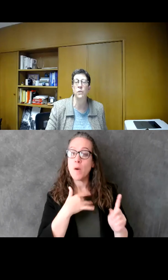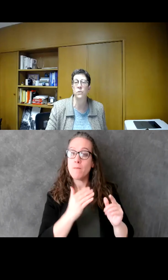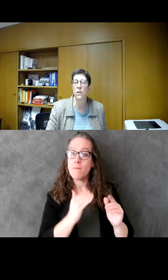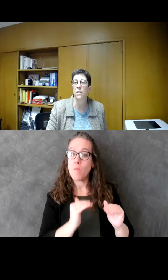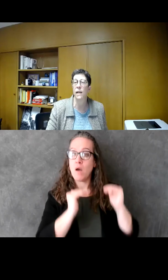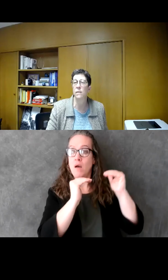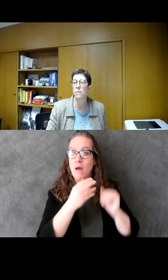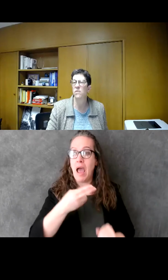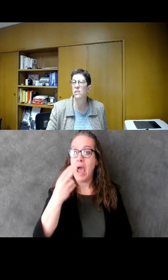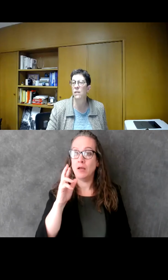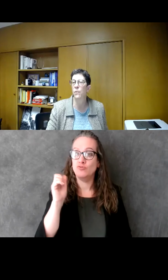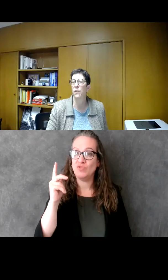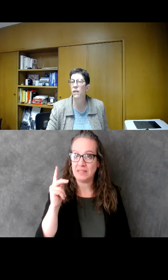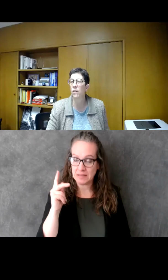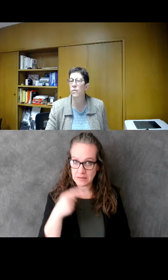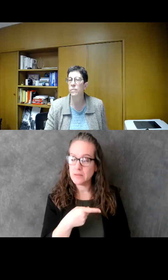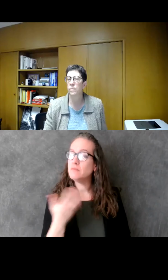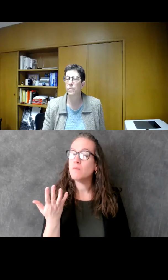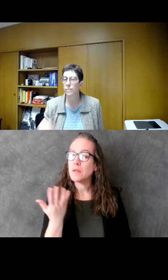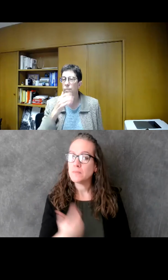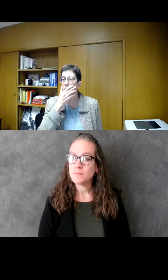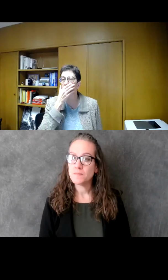to abuse or neglect? Just a couple things.